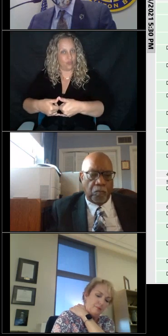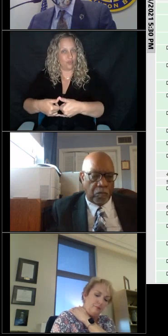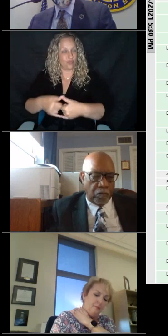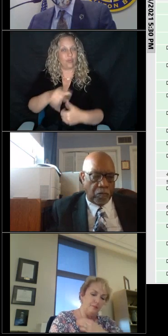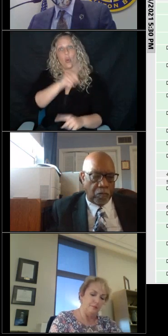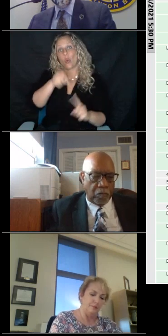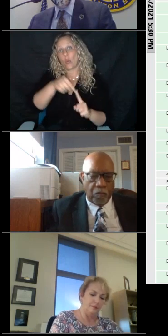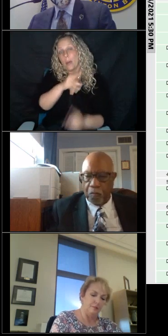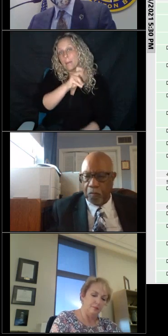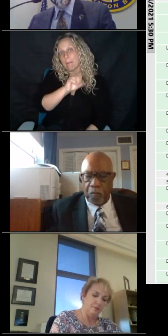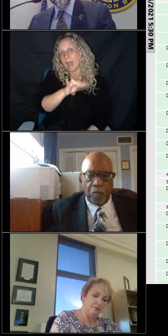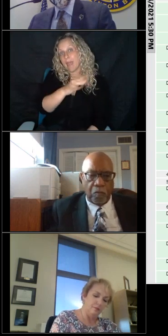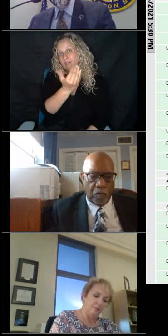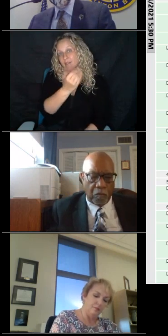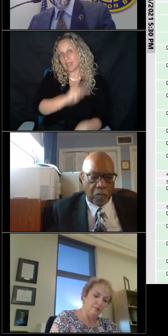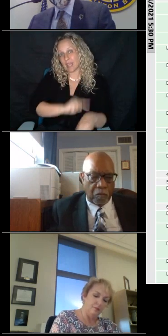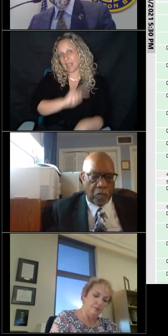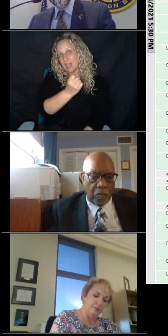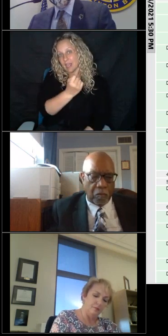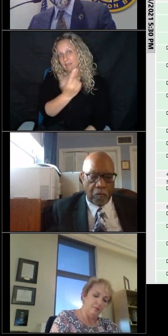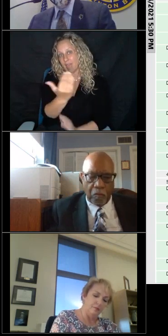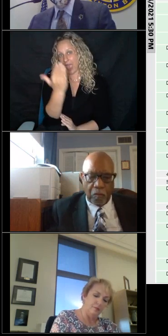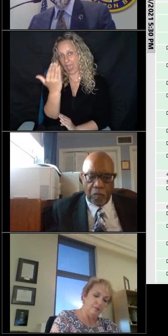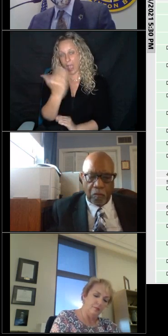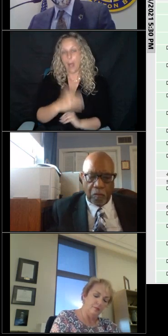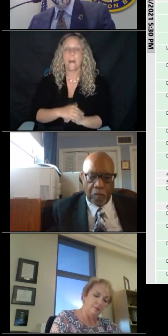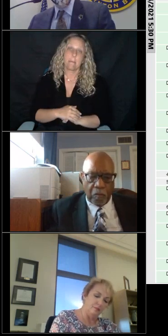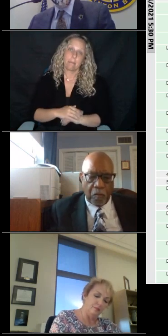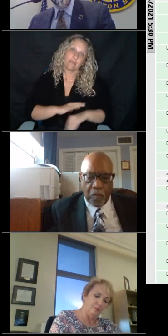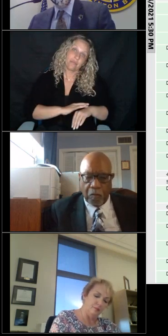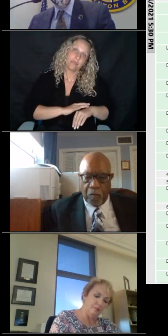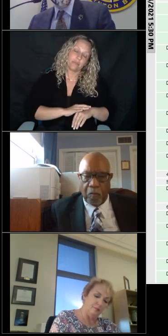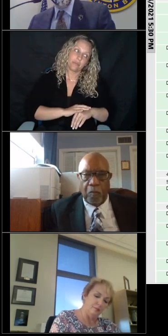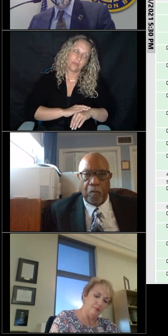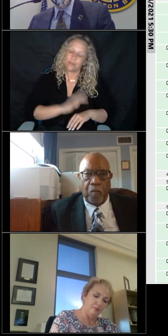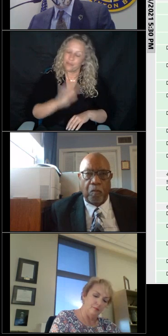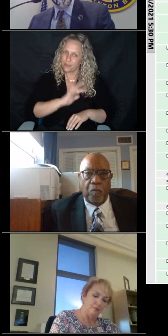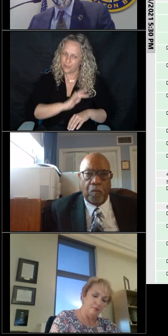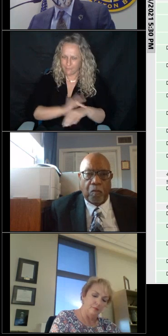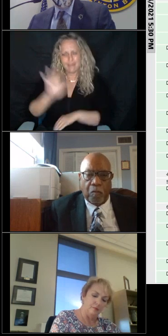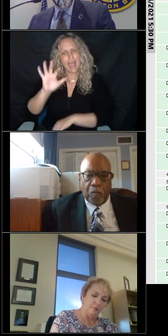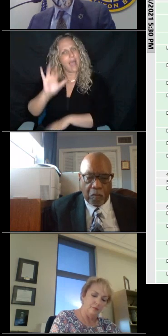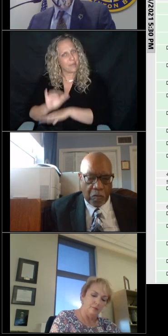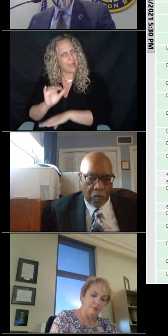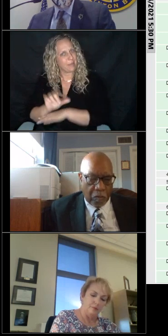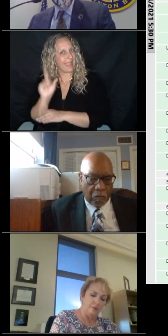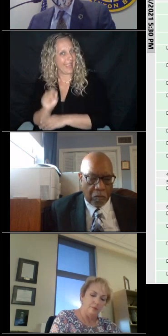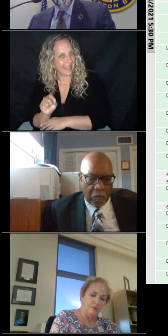May 15th at 11 a.m., 5 p.m. Italy time.